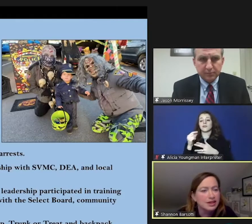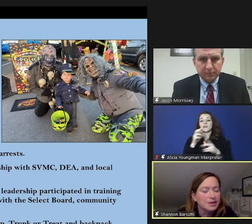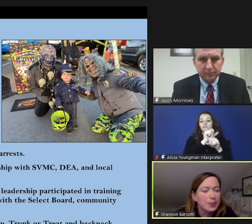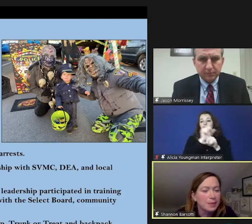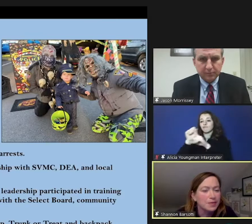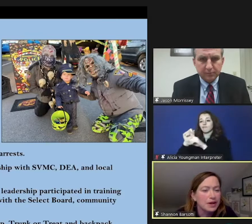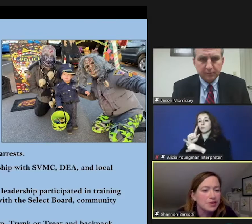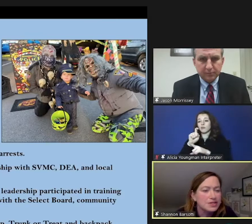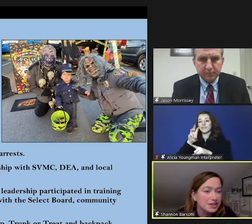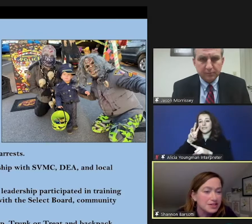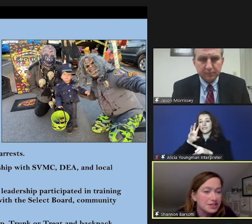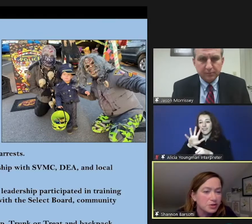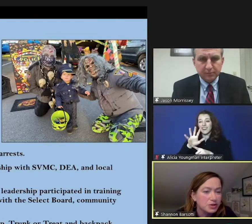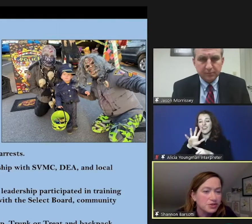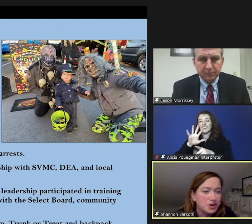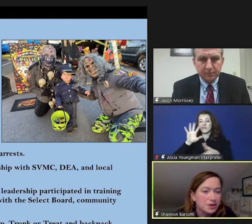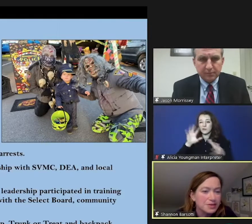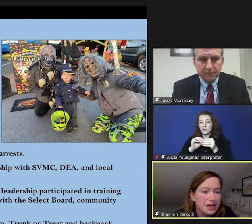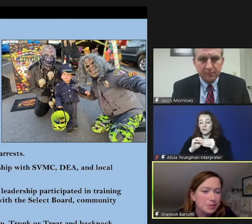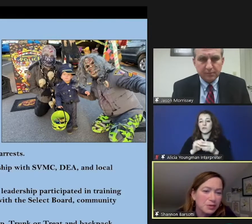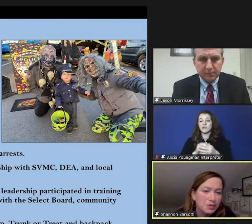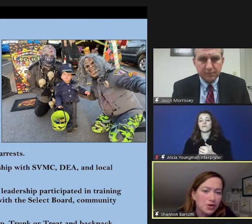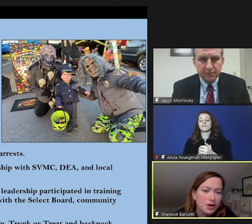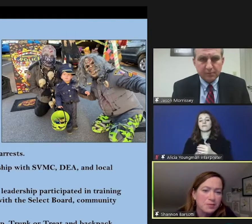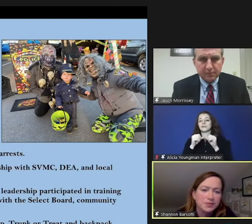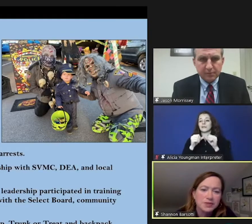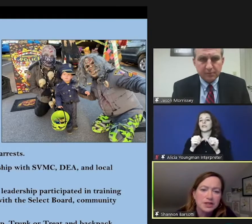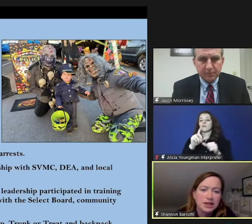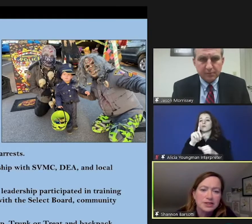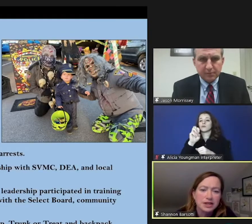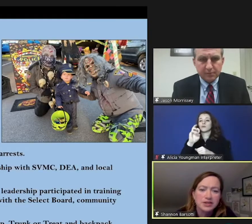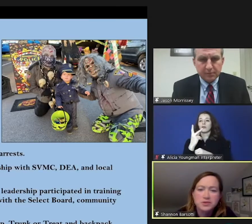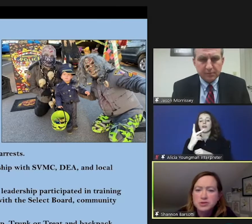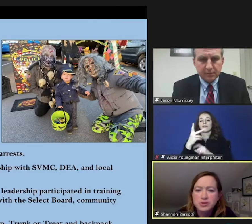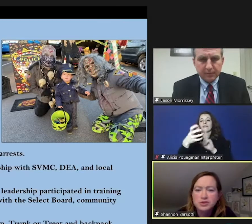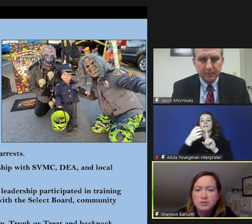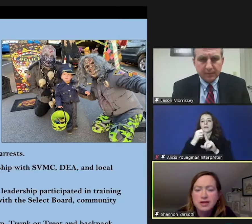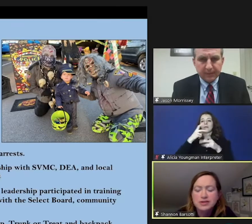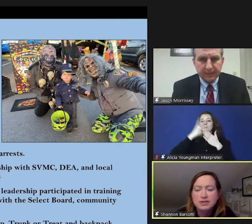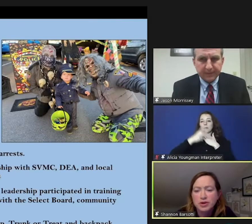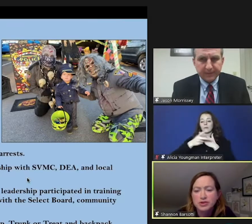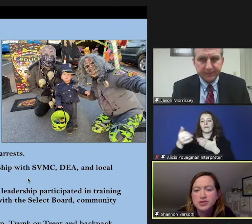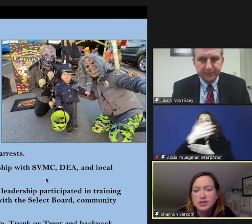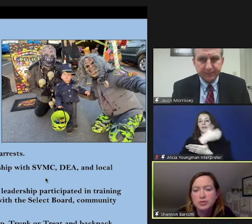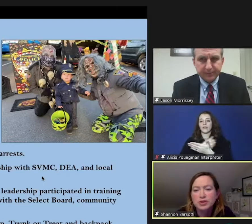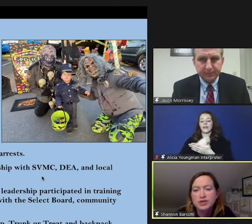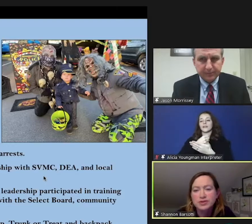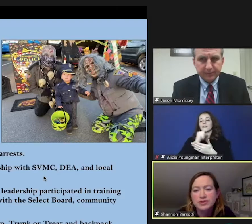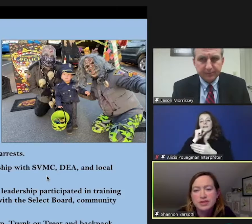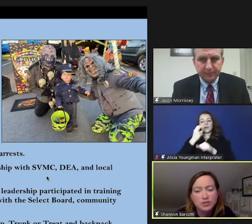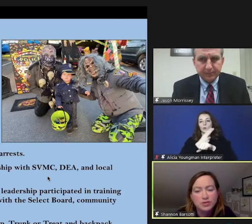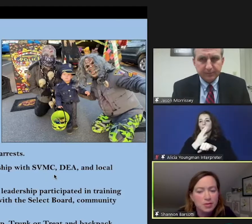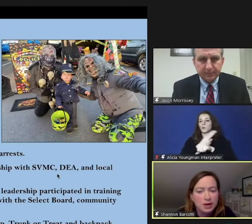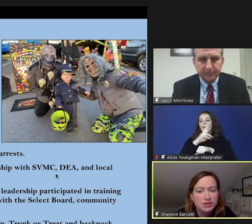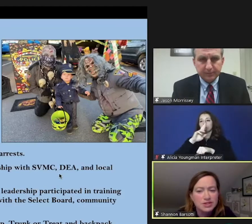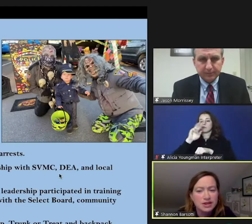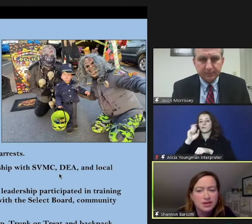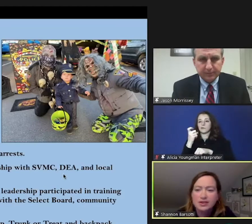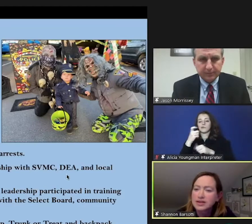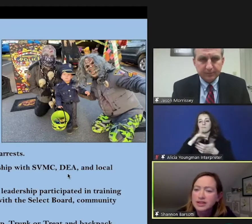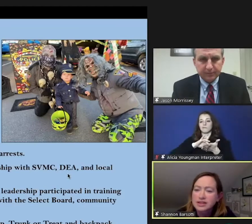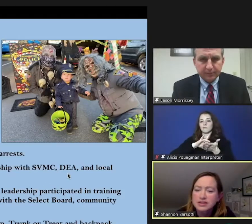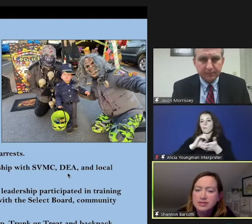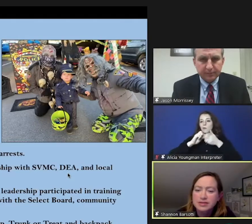arrests. They are continuing their drug take-back program, collecting unused prescription meds in partnership with Southern Vermont